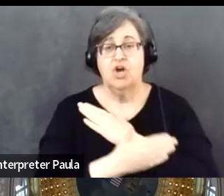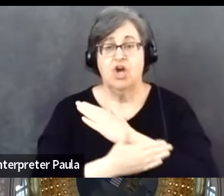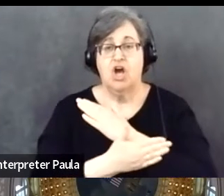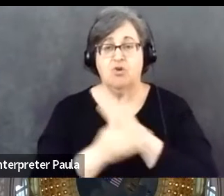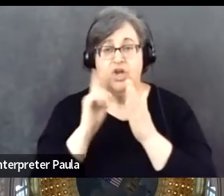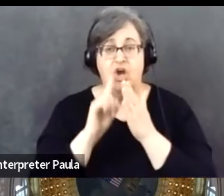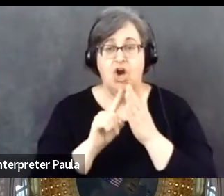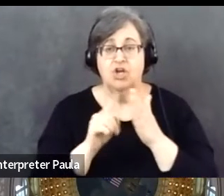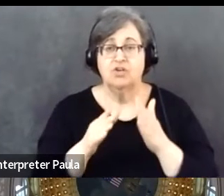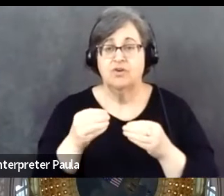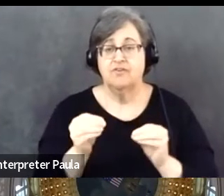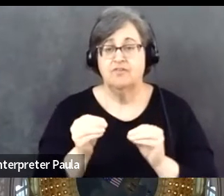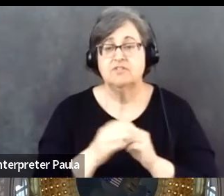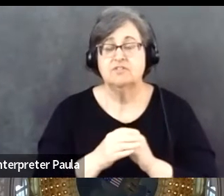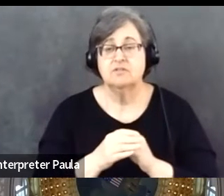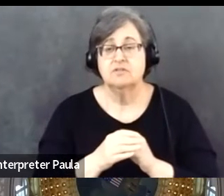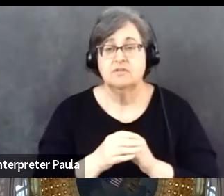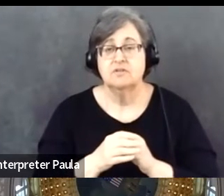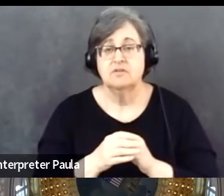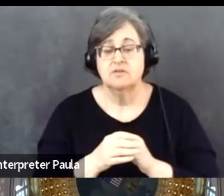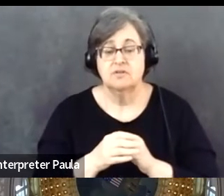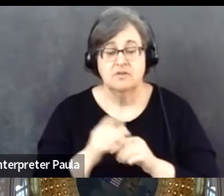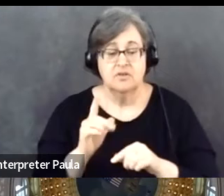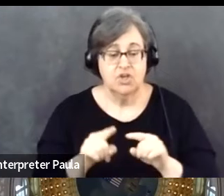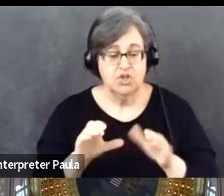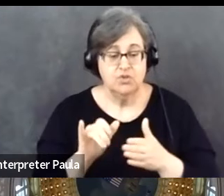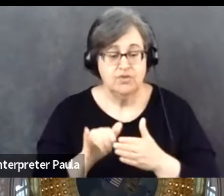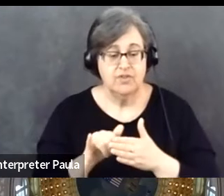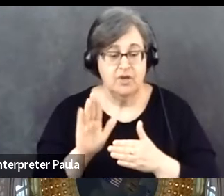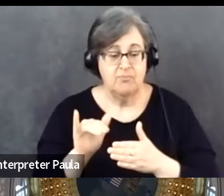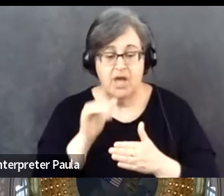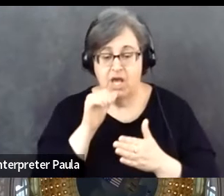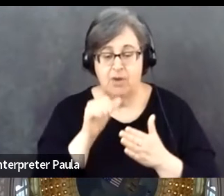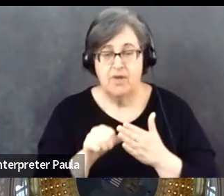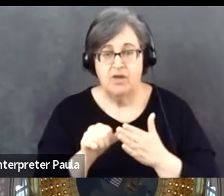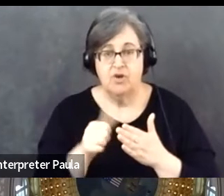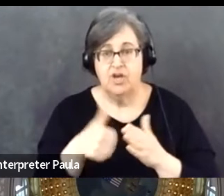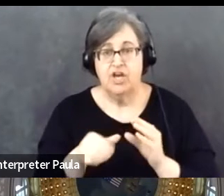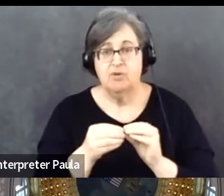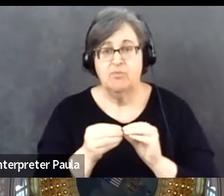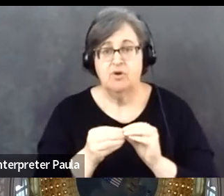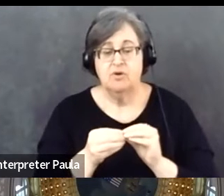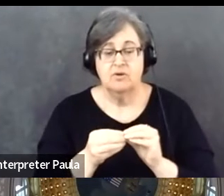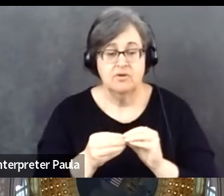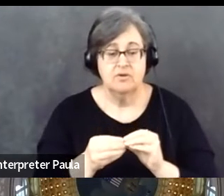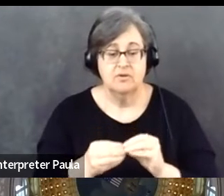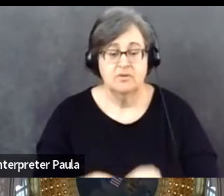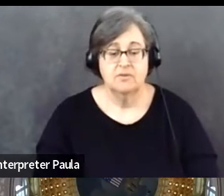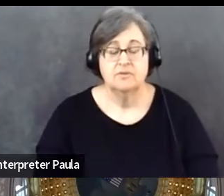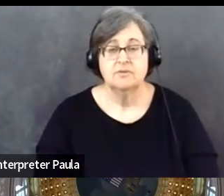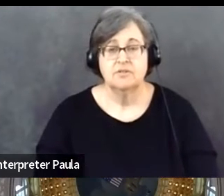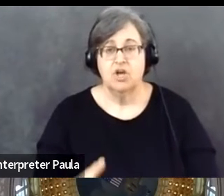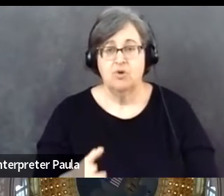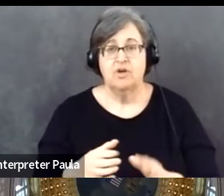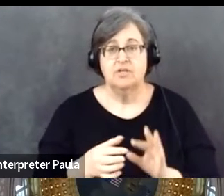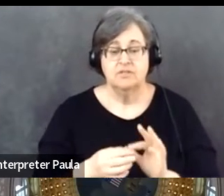auditor's office still. We just, you can't do any of that by mail anymore. So I just wanted to note that, and